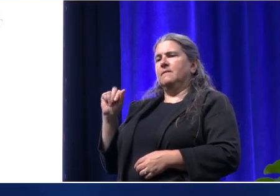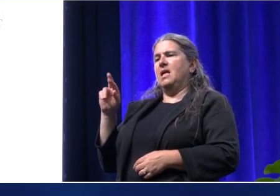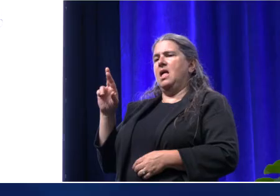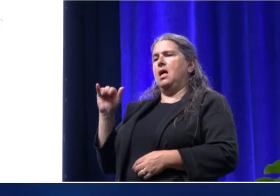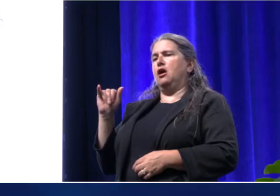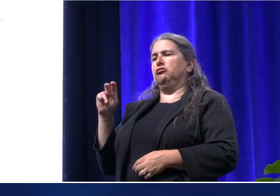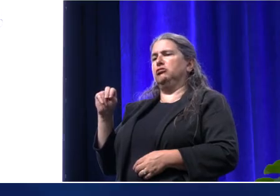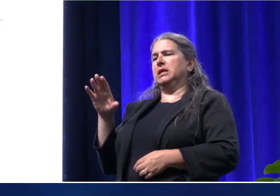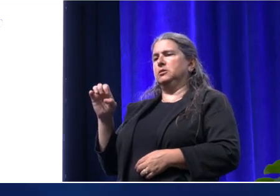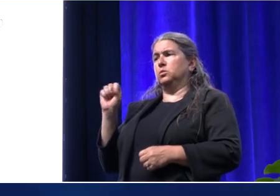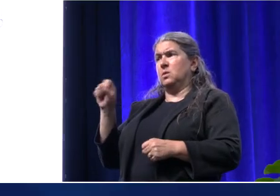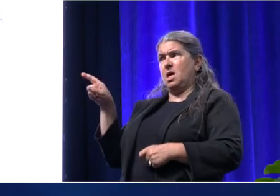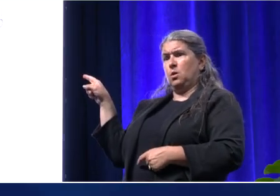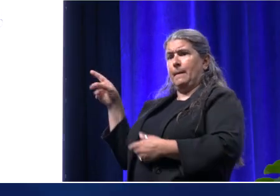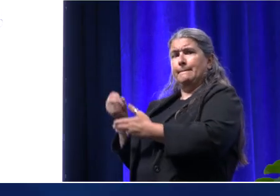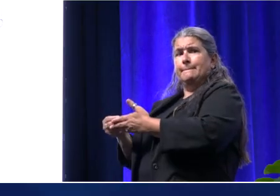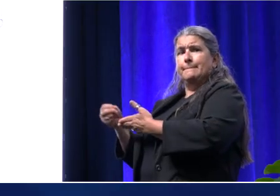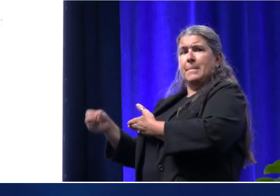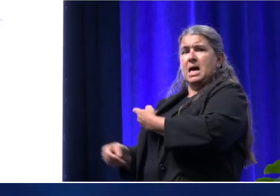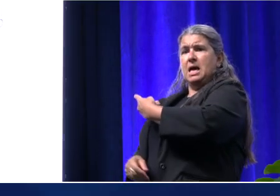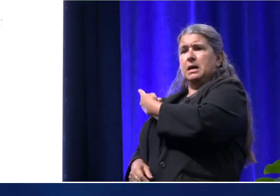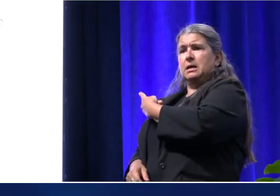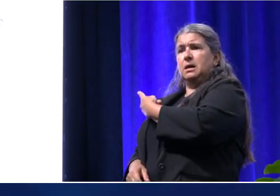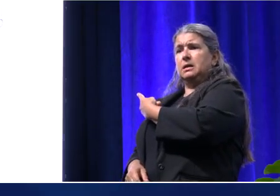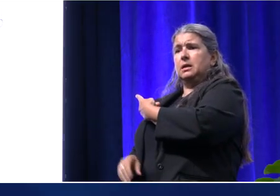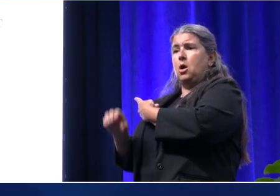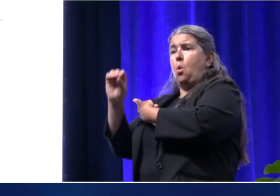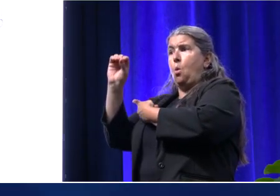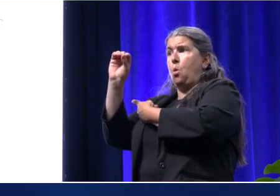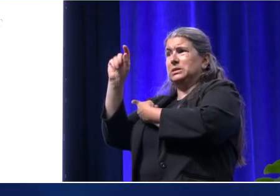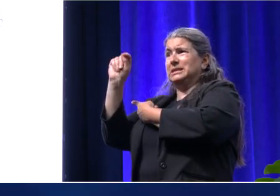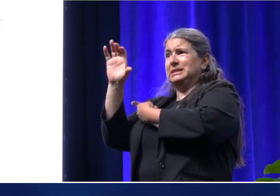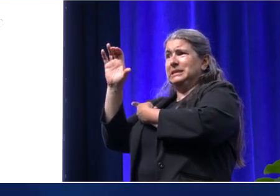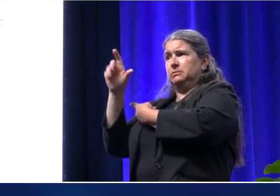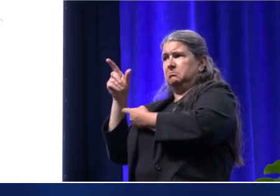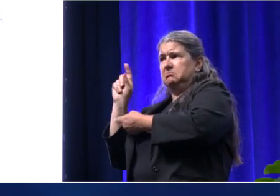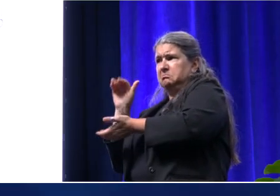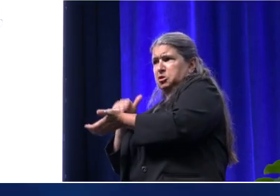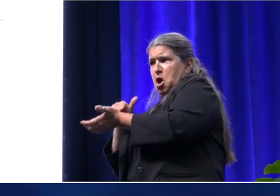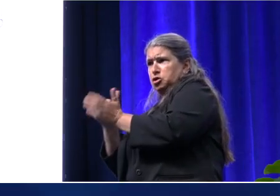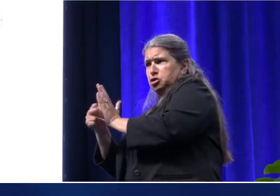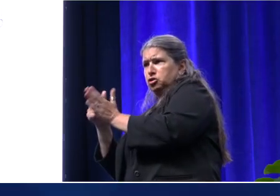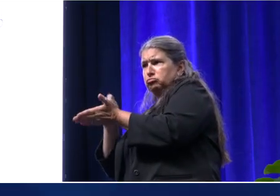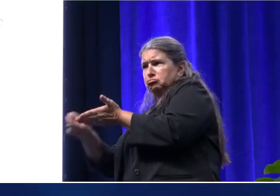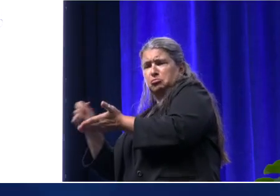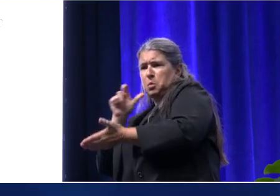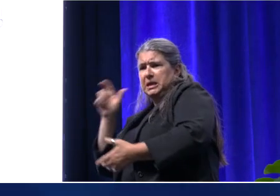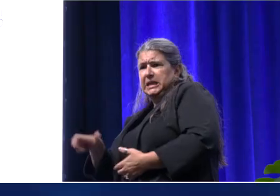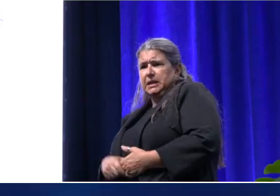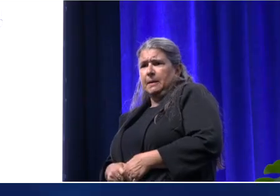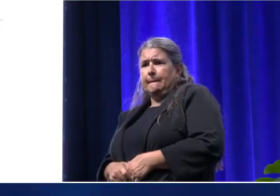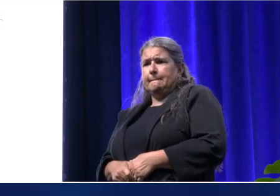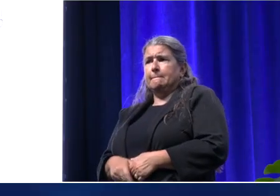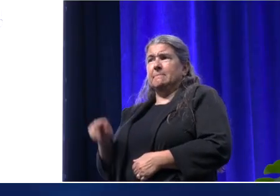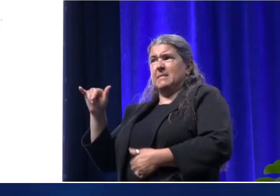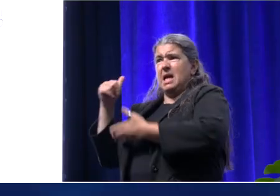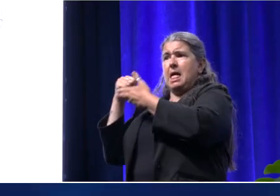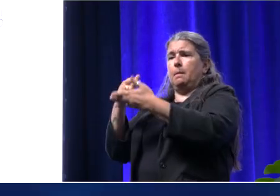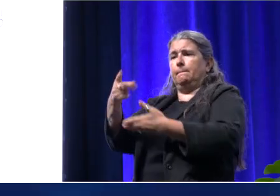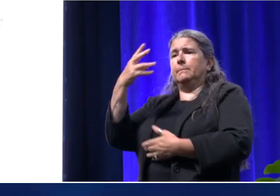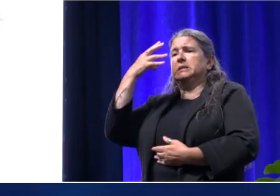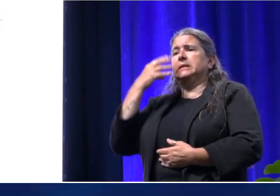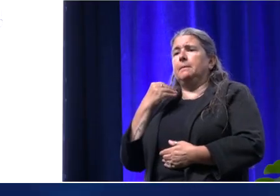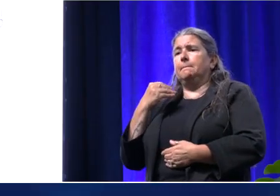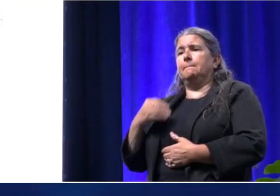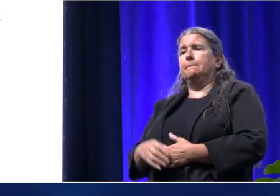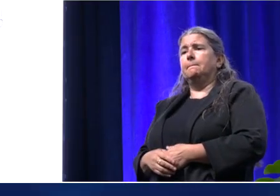get. It's supposed to help you sleep. The 3 main ingredients that it says is GABA, 5-HTP, and melatonin. I promise this is